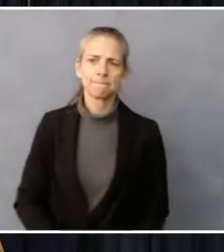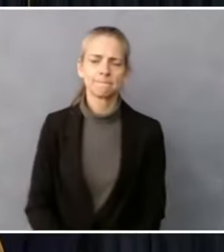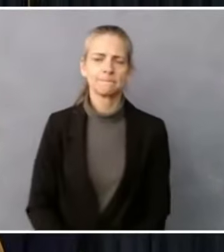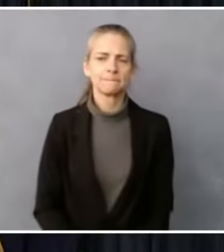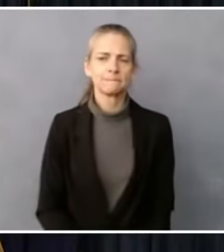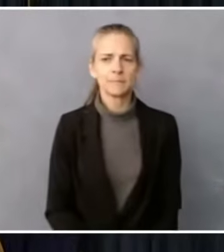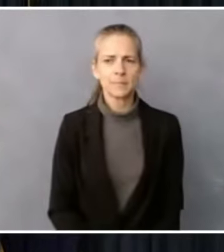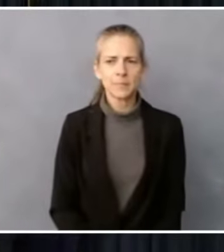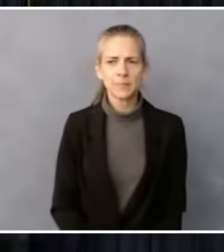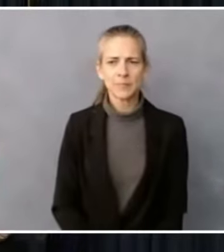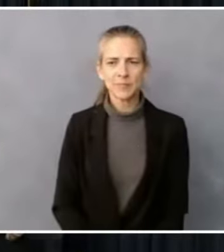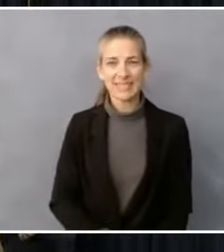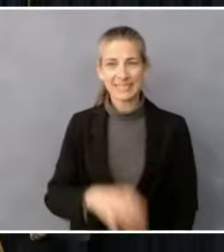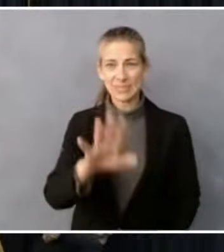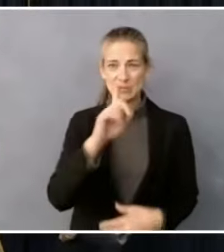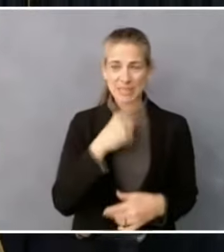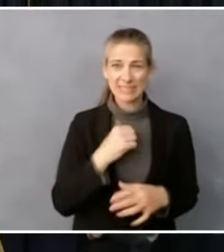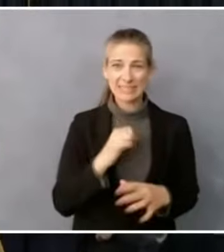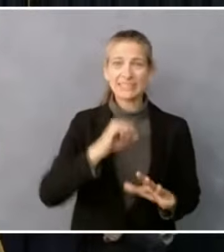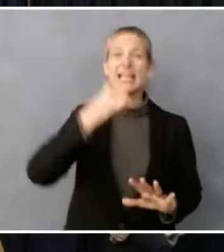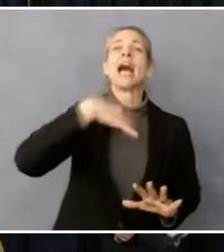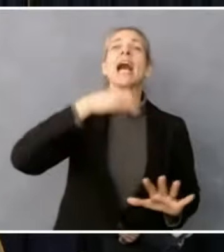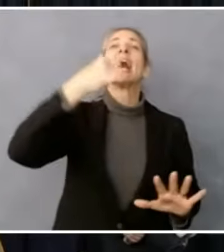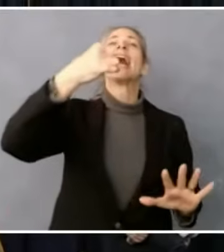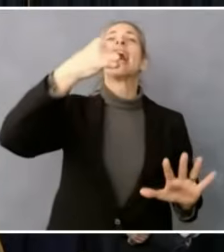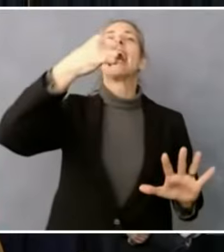This may be a little too tall for me.